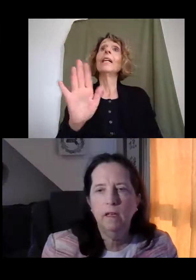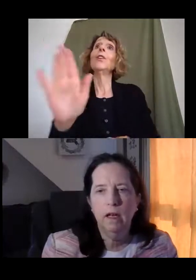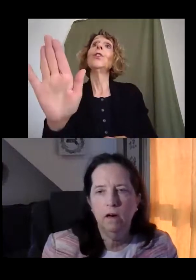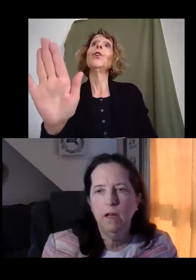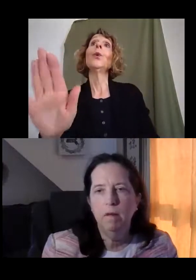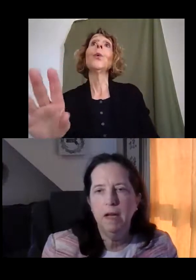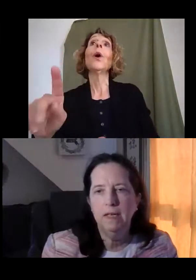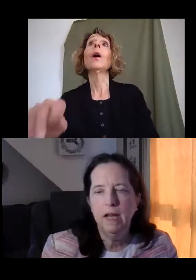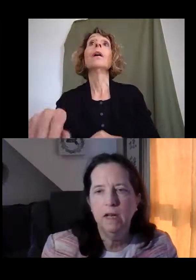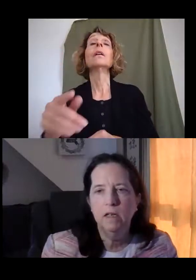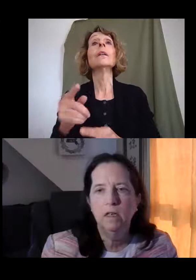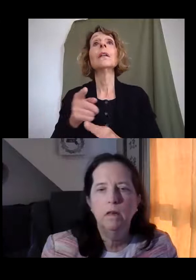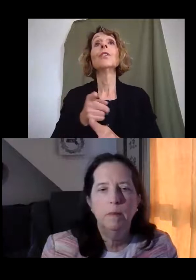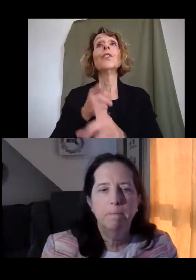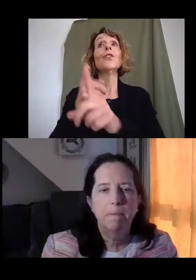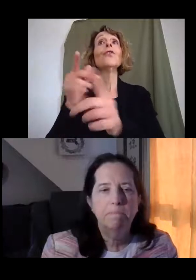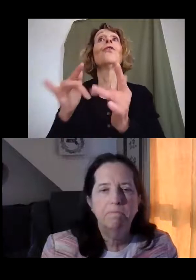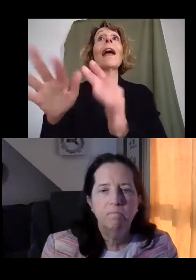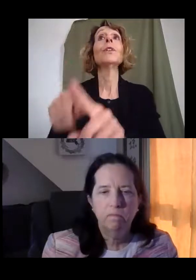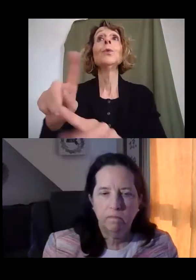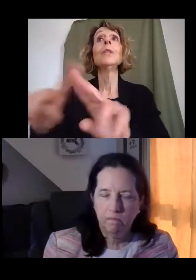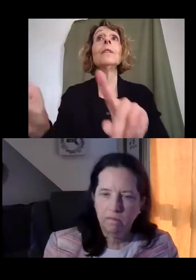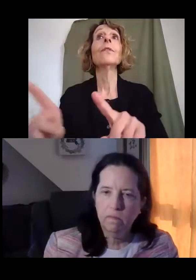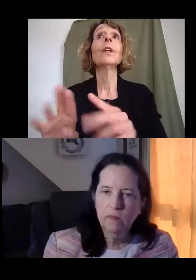that cleared and maintained?